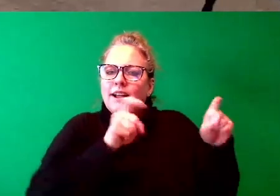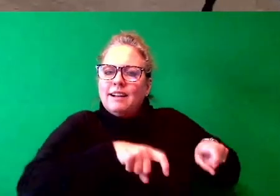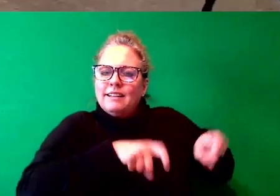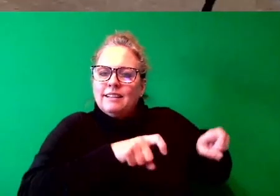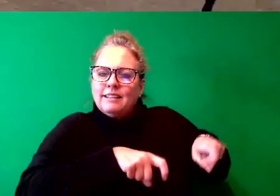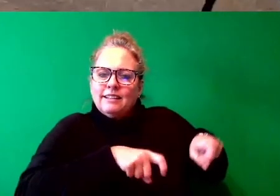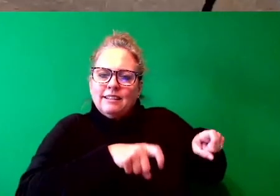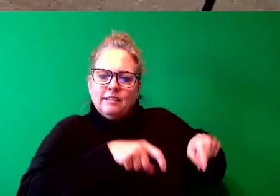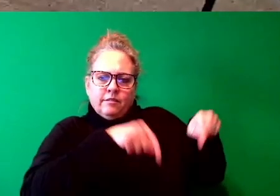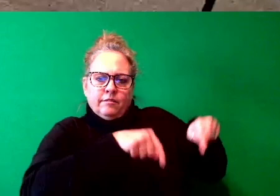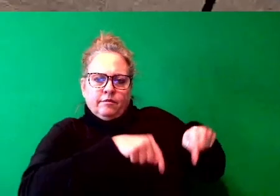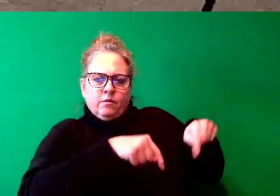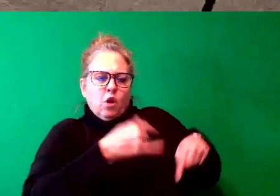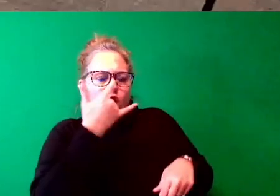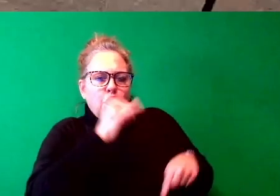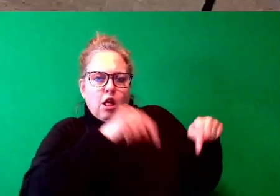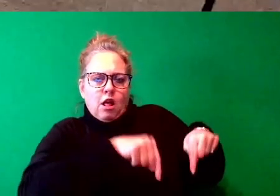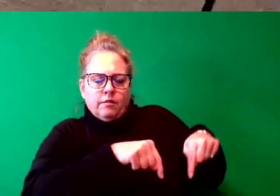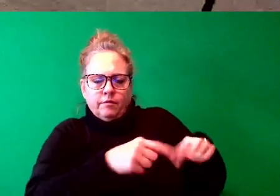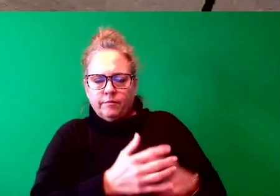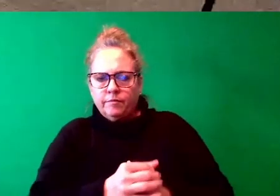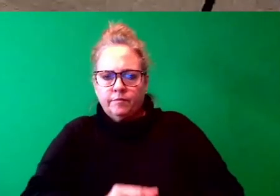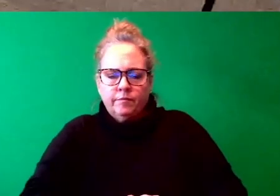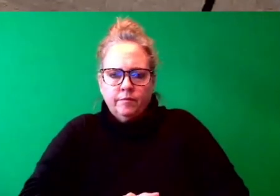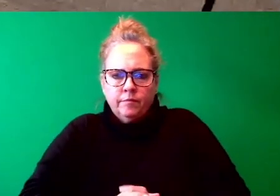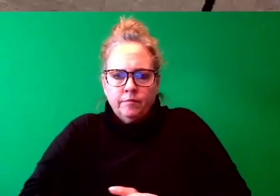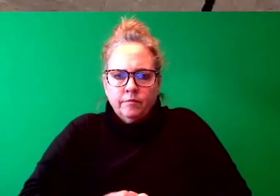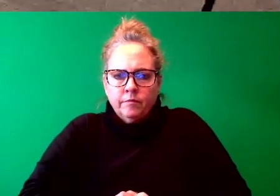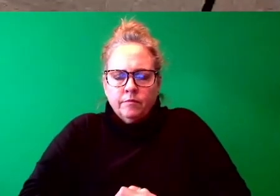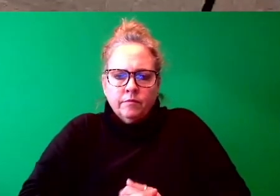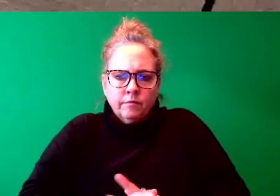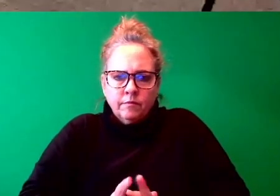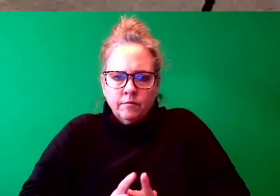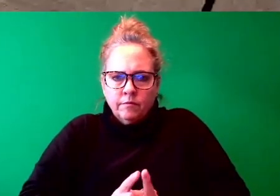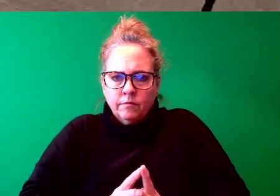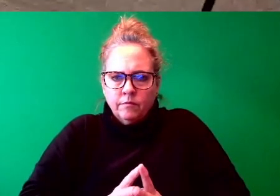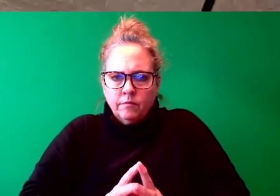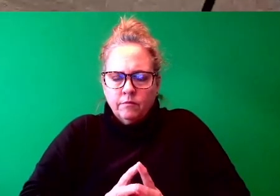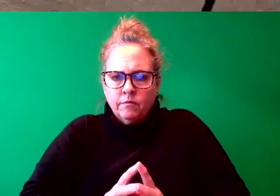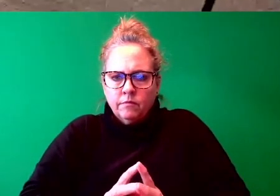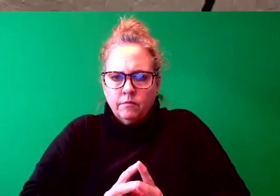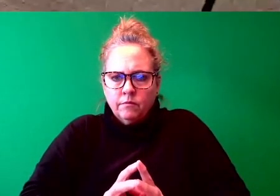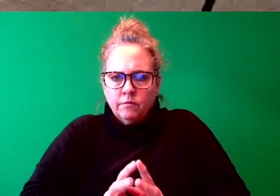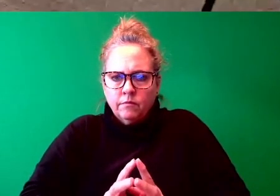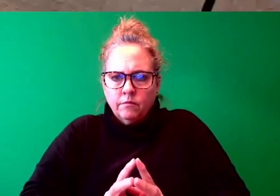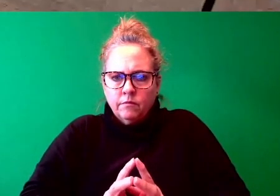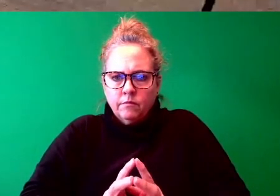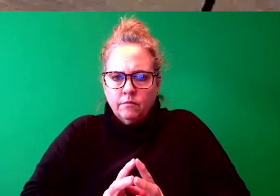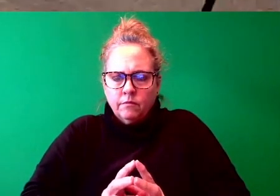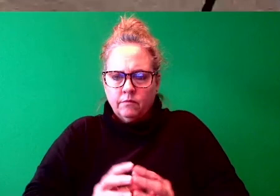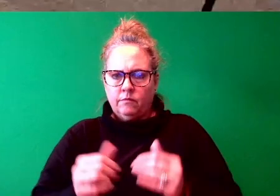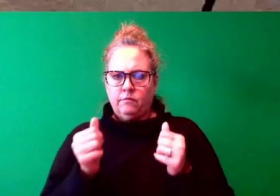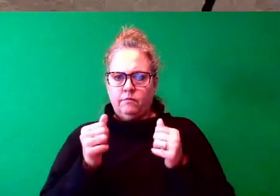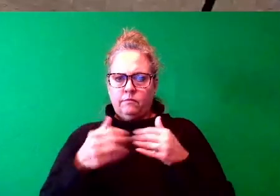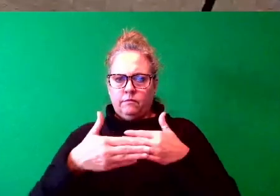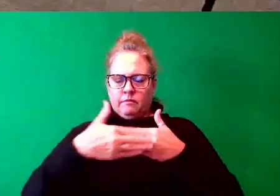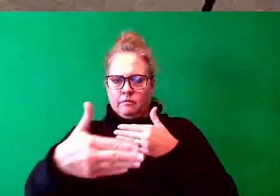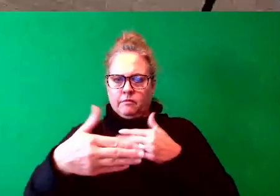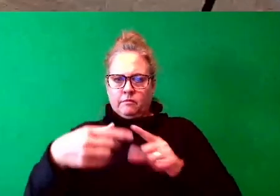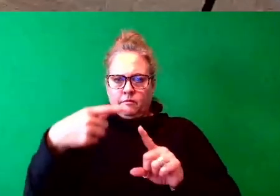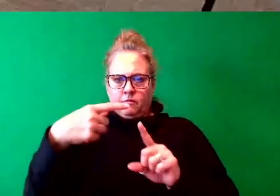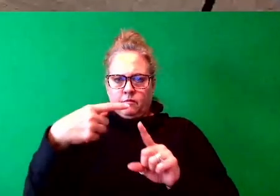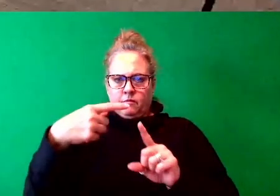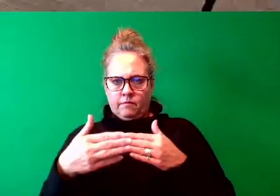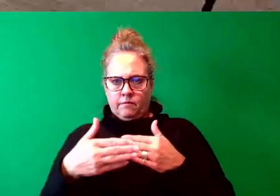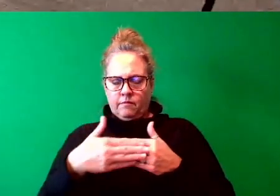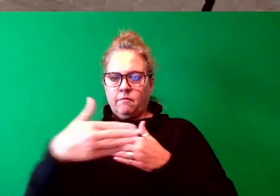So my understanding is that within the next month, there will be a meeting of this